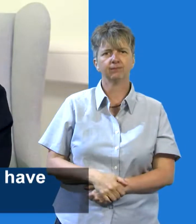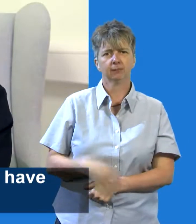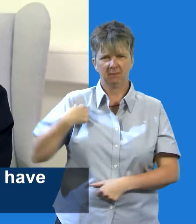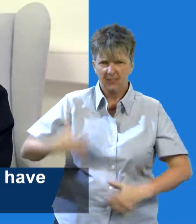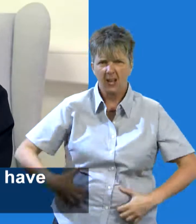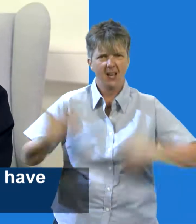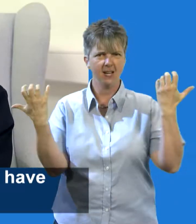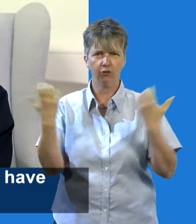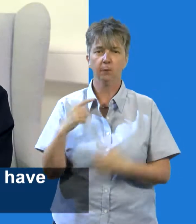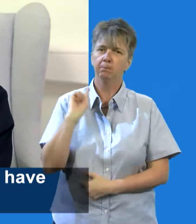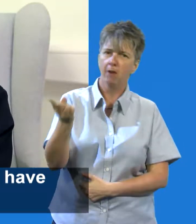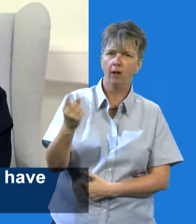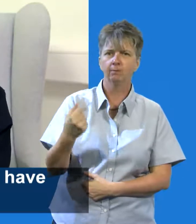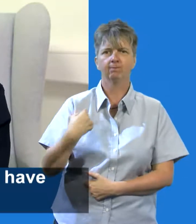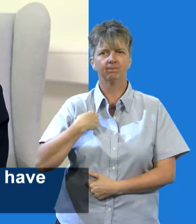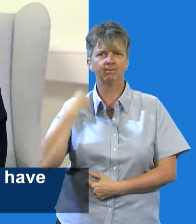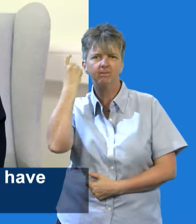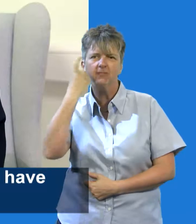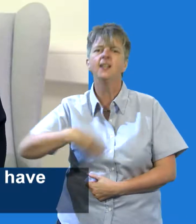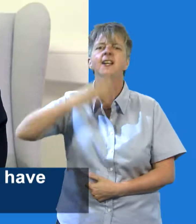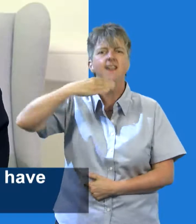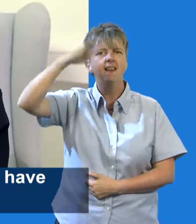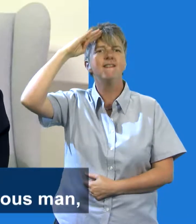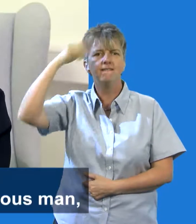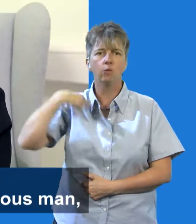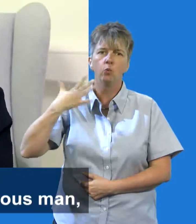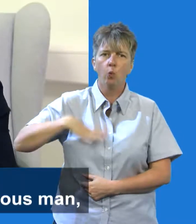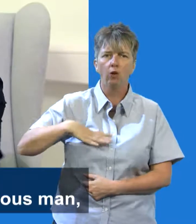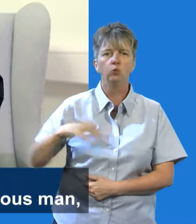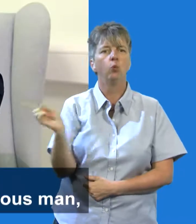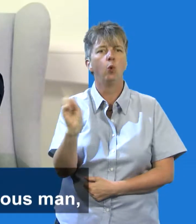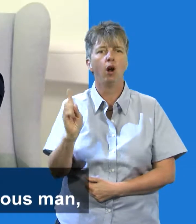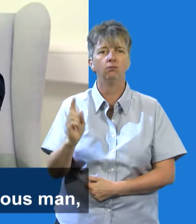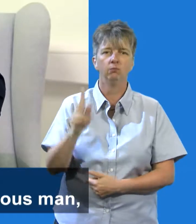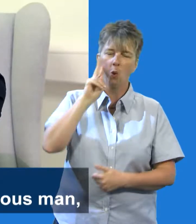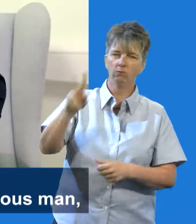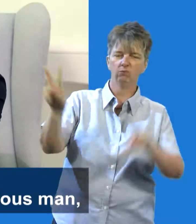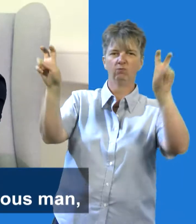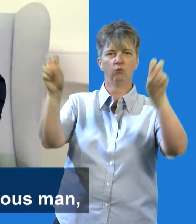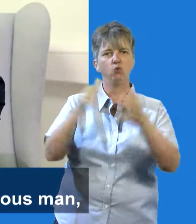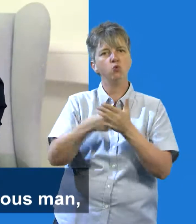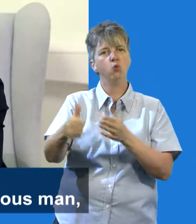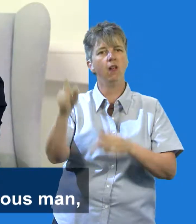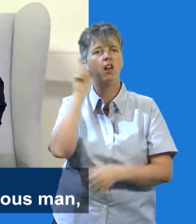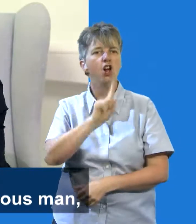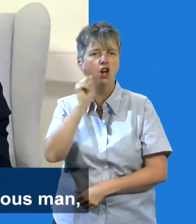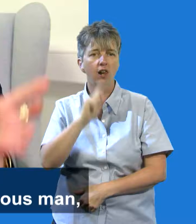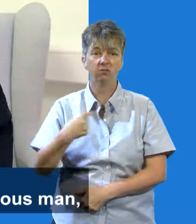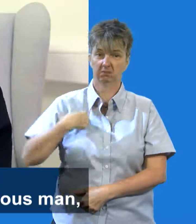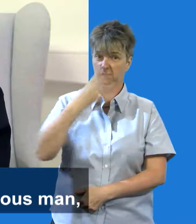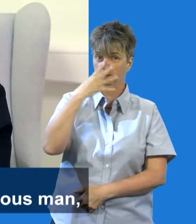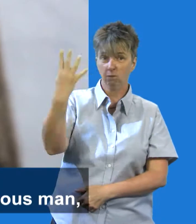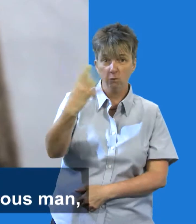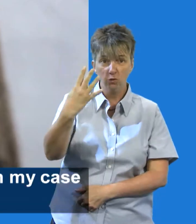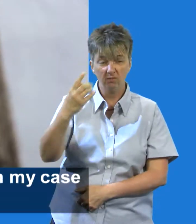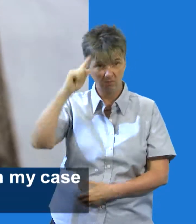So when I was 14, I decided to go have my leg amputated. So I told the doctor, to whom I was friends with, and